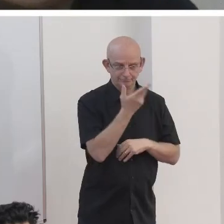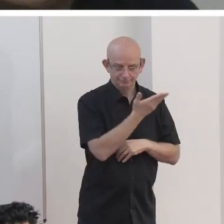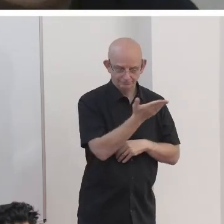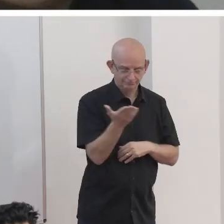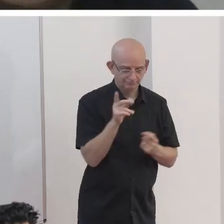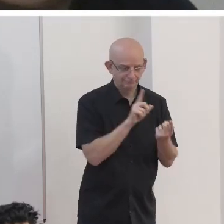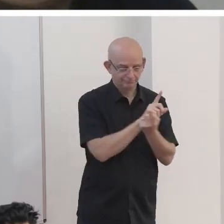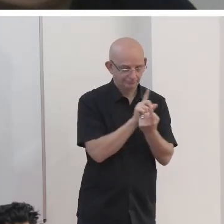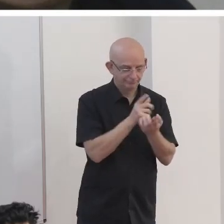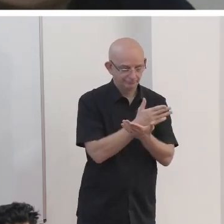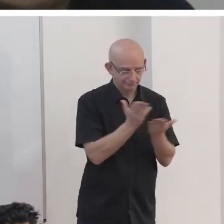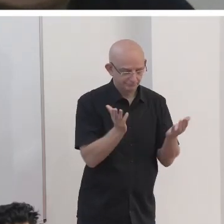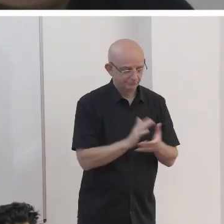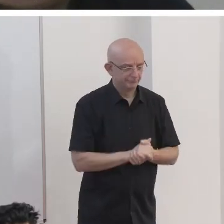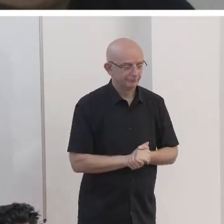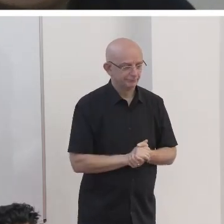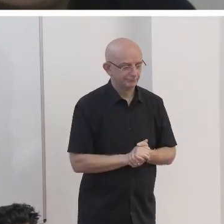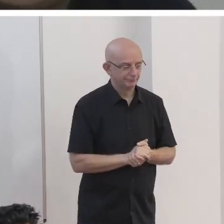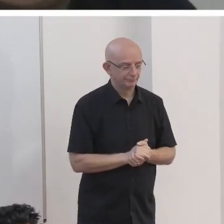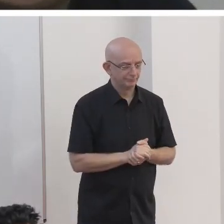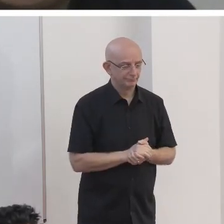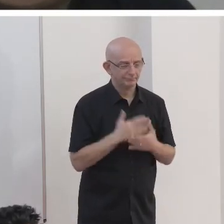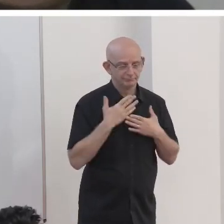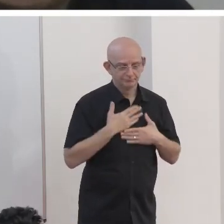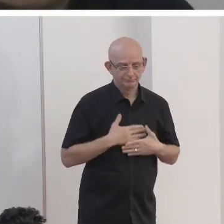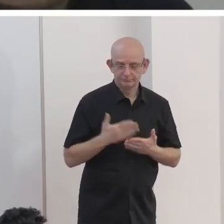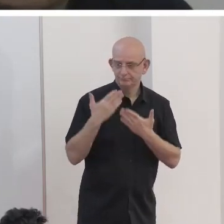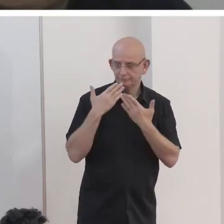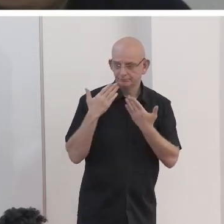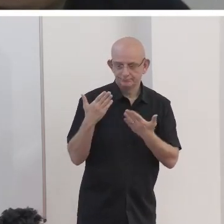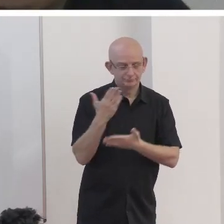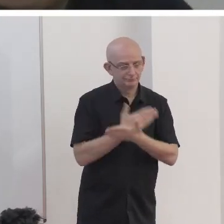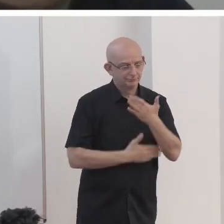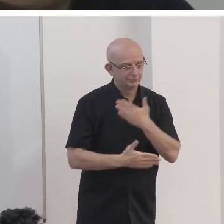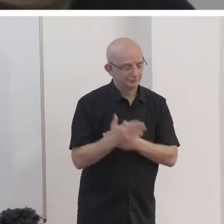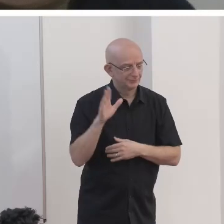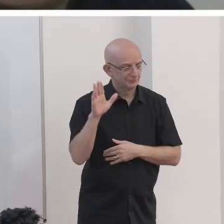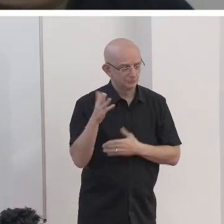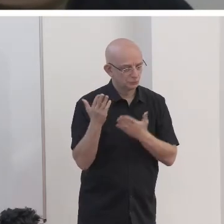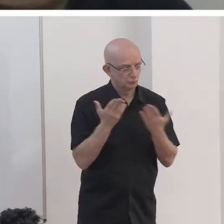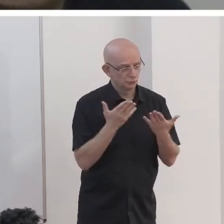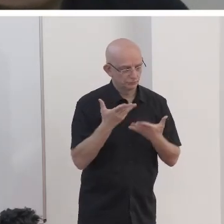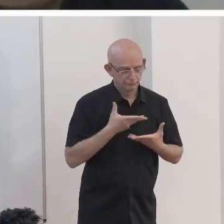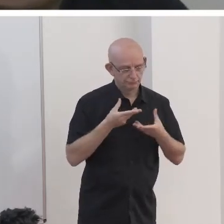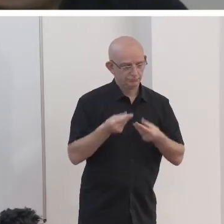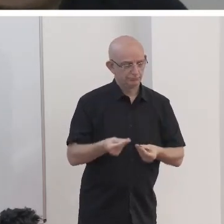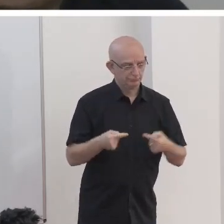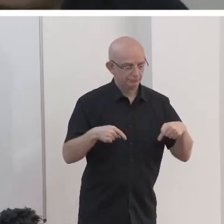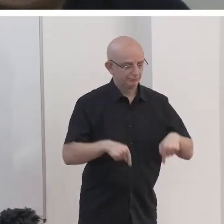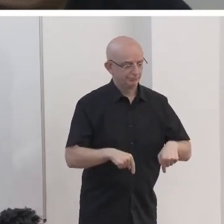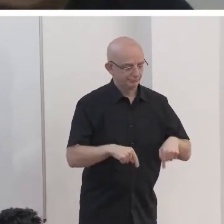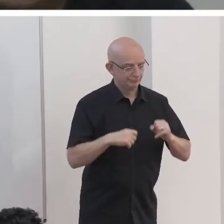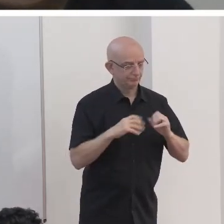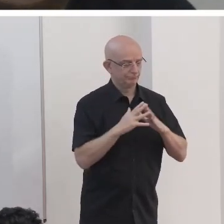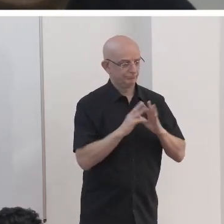Disability Summer Law School team for providing this wonderful opportunity to me.